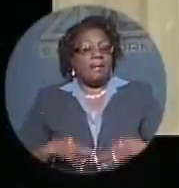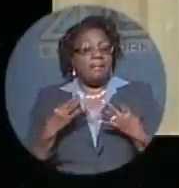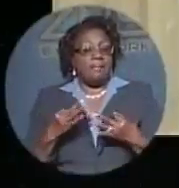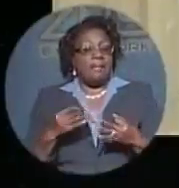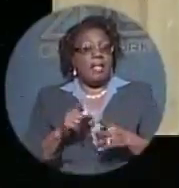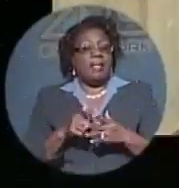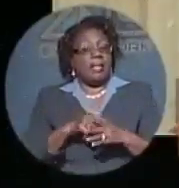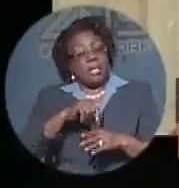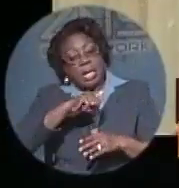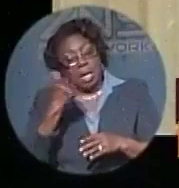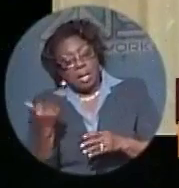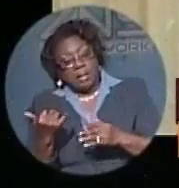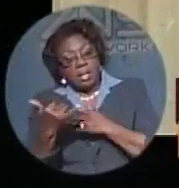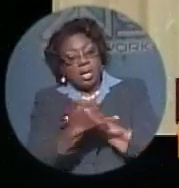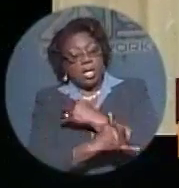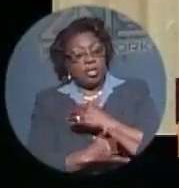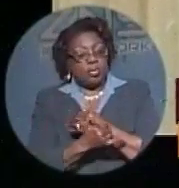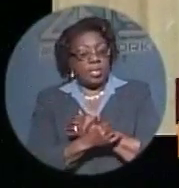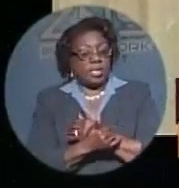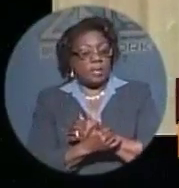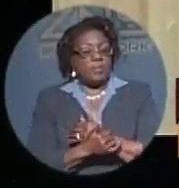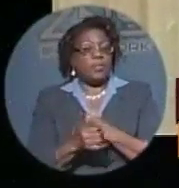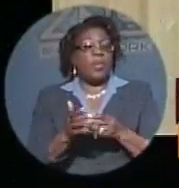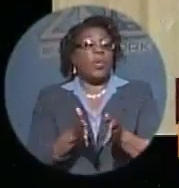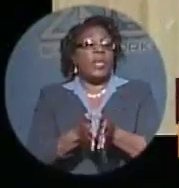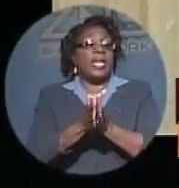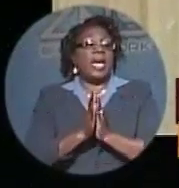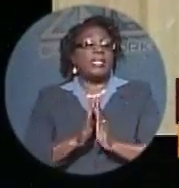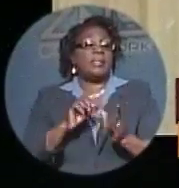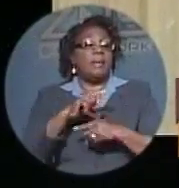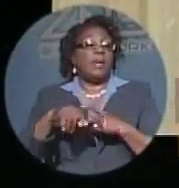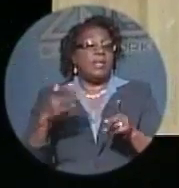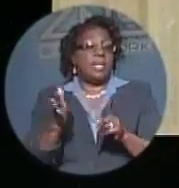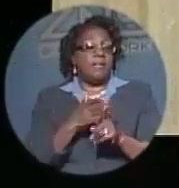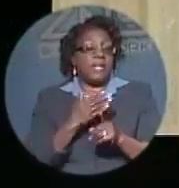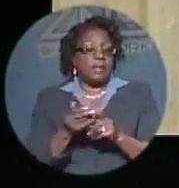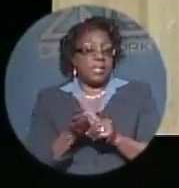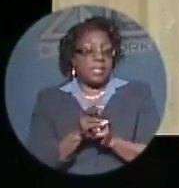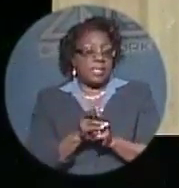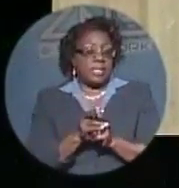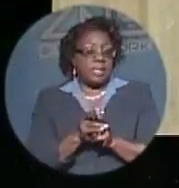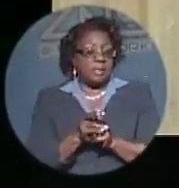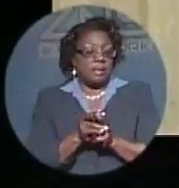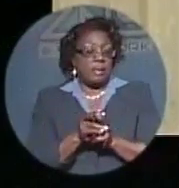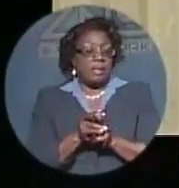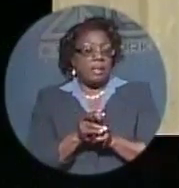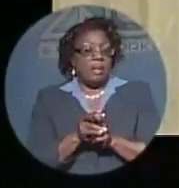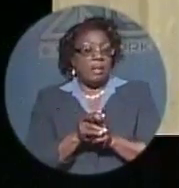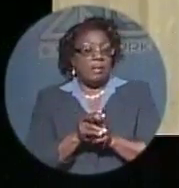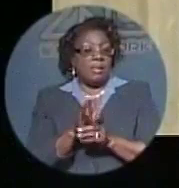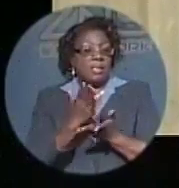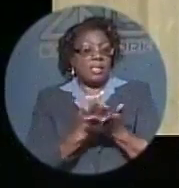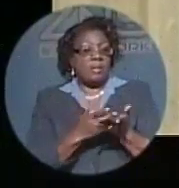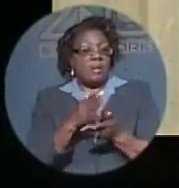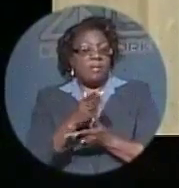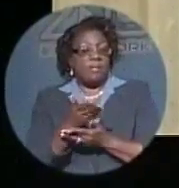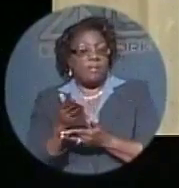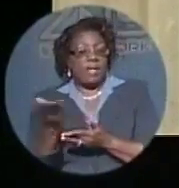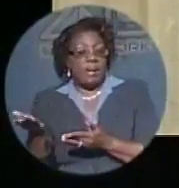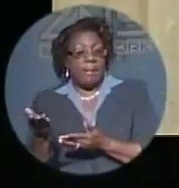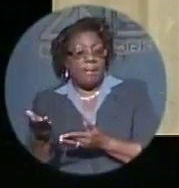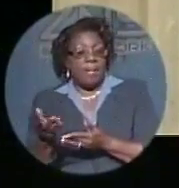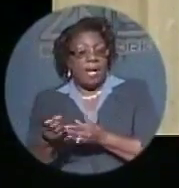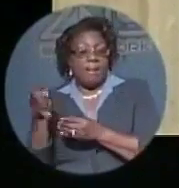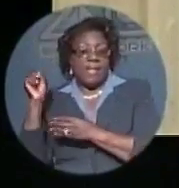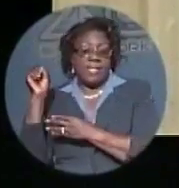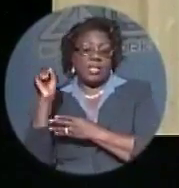When we asked them about their victimization experience, they had been in fights, about a third of them. They had been stoned, they had